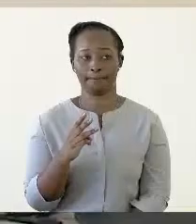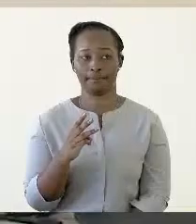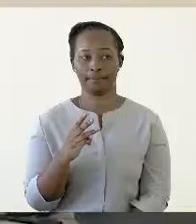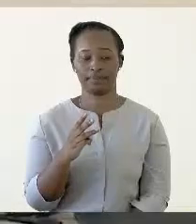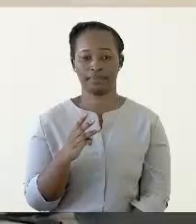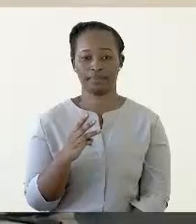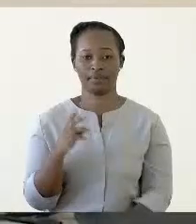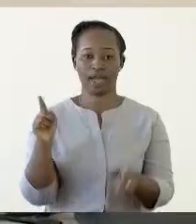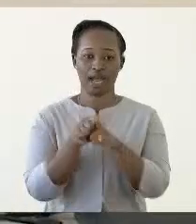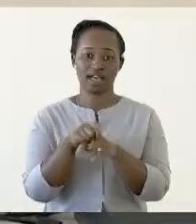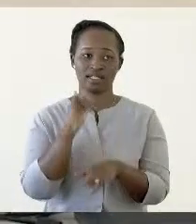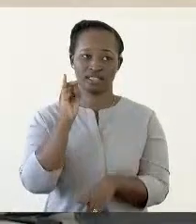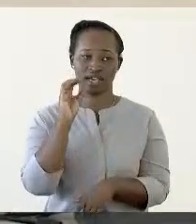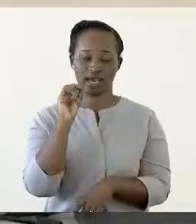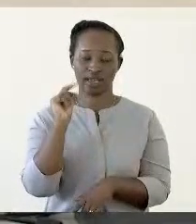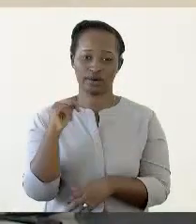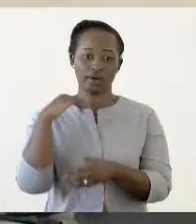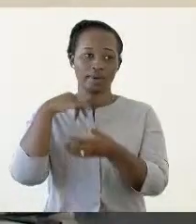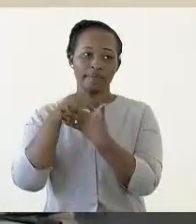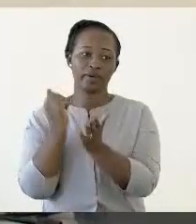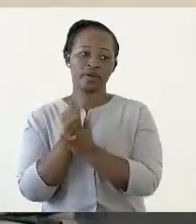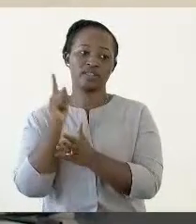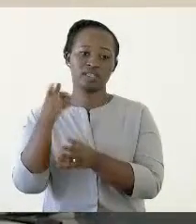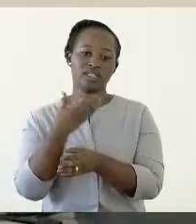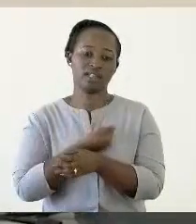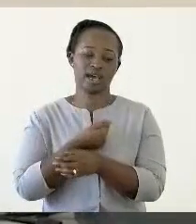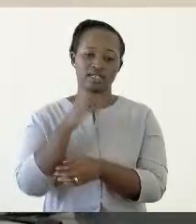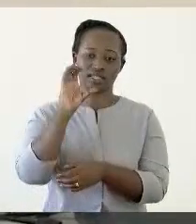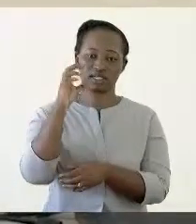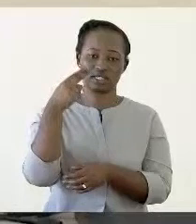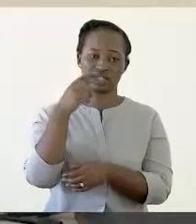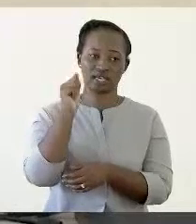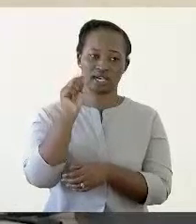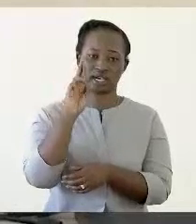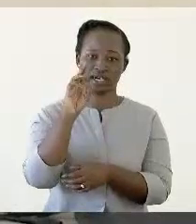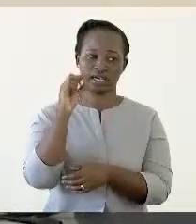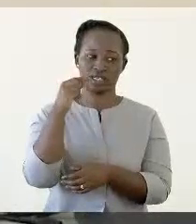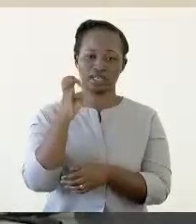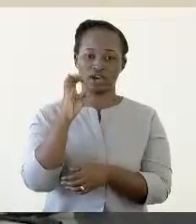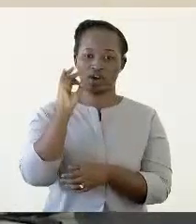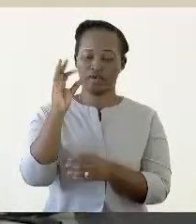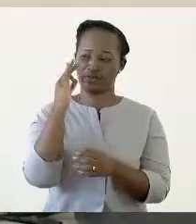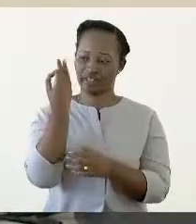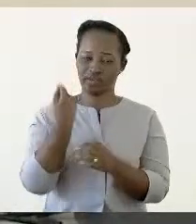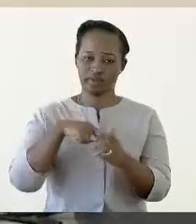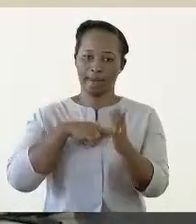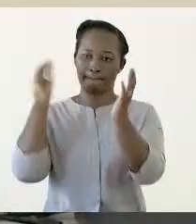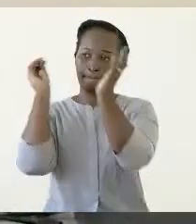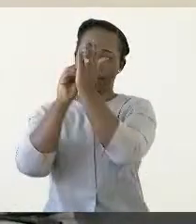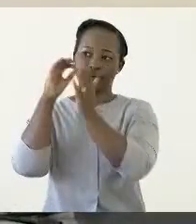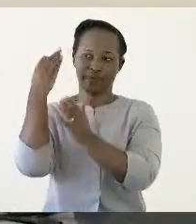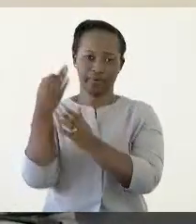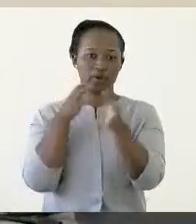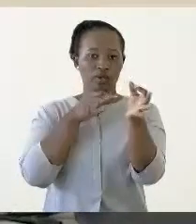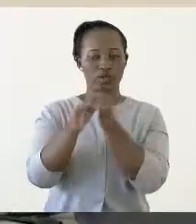as iron, but because it has a charge of 3, then we put 3 there. So to distinguish